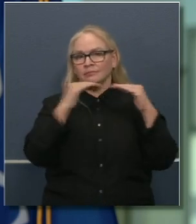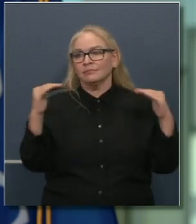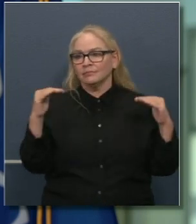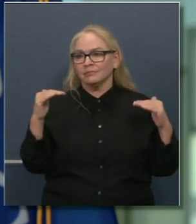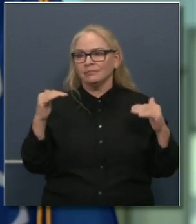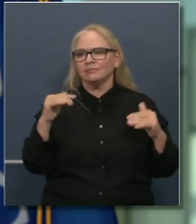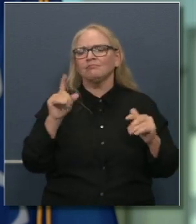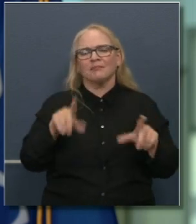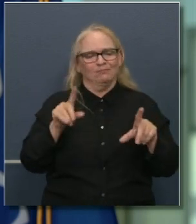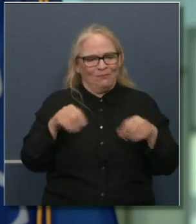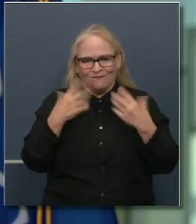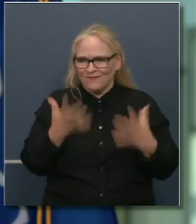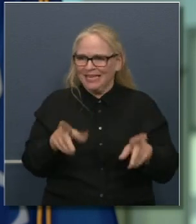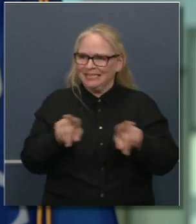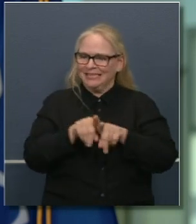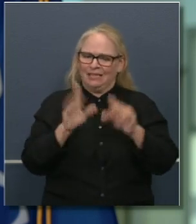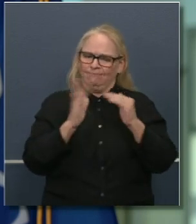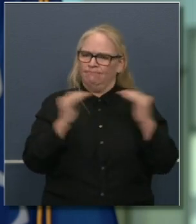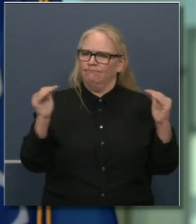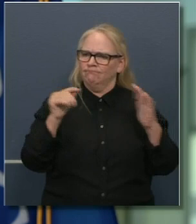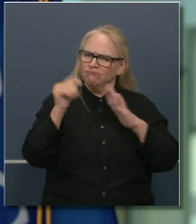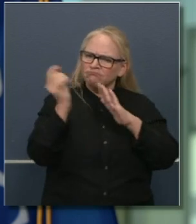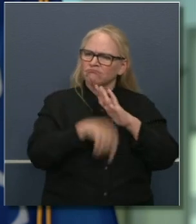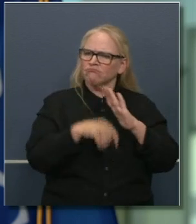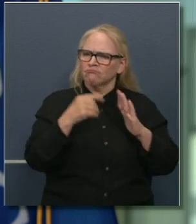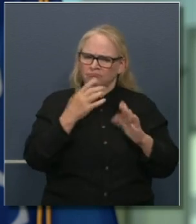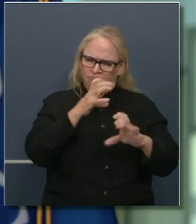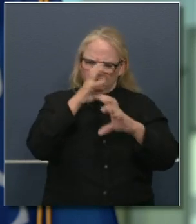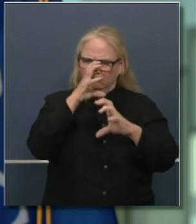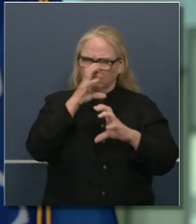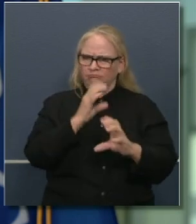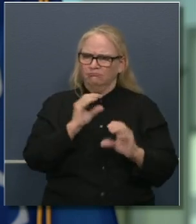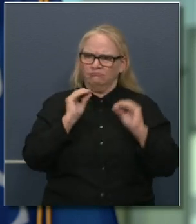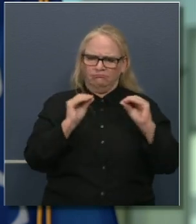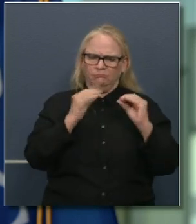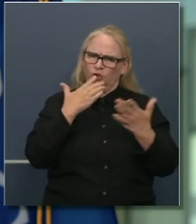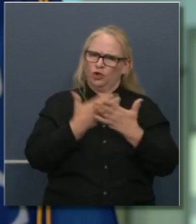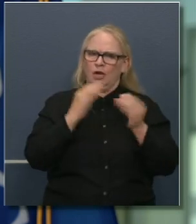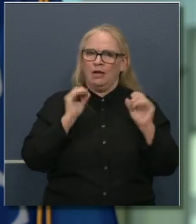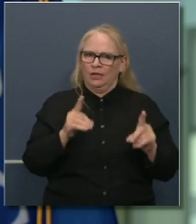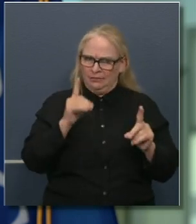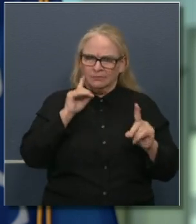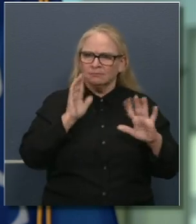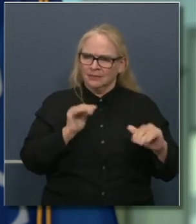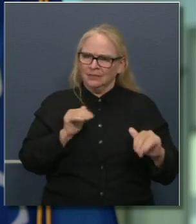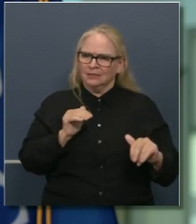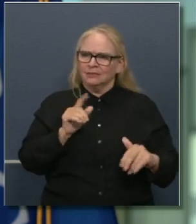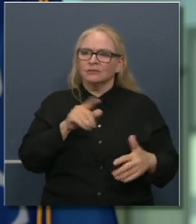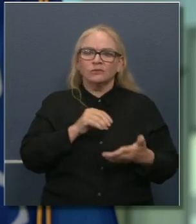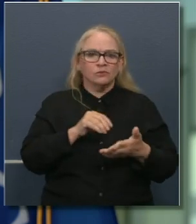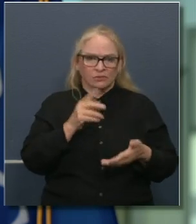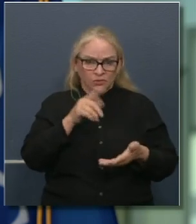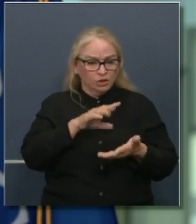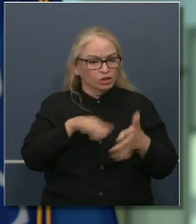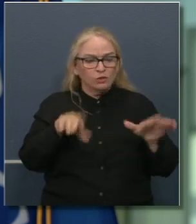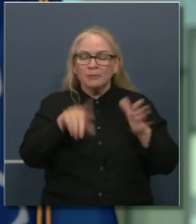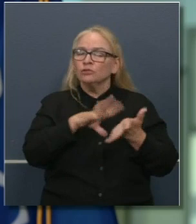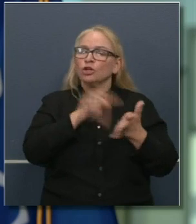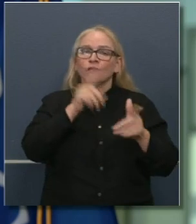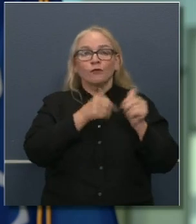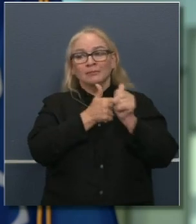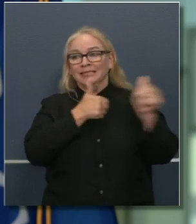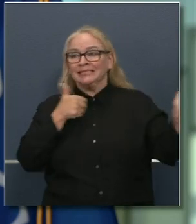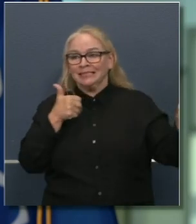online and distance learning. So we laid those out in very specific terms here today in terms